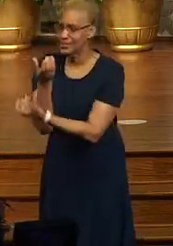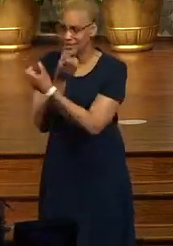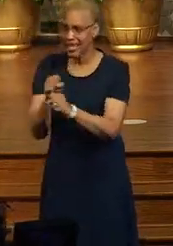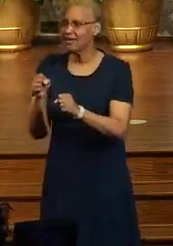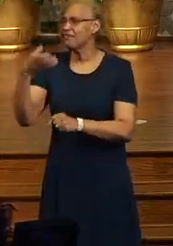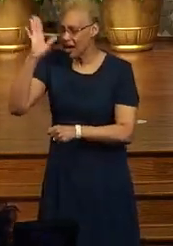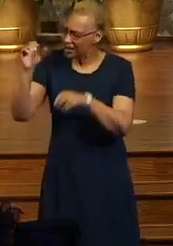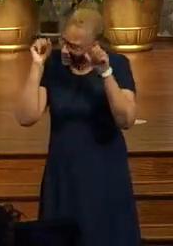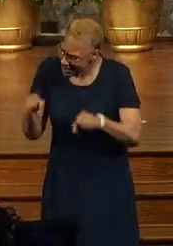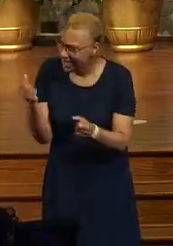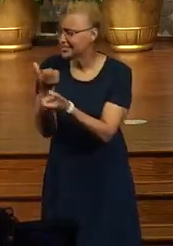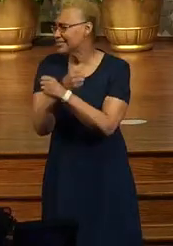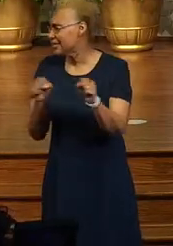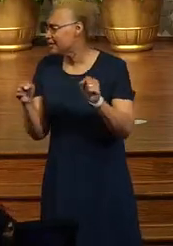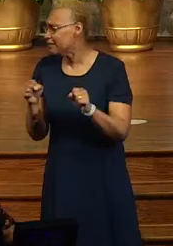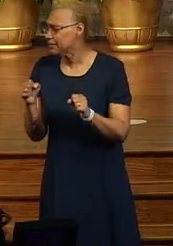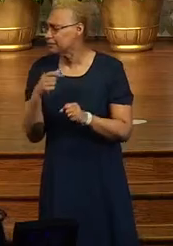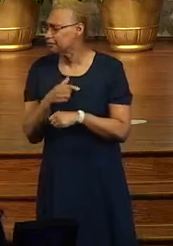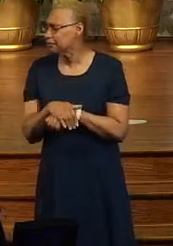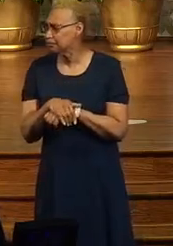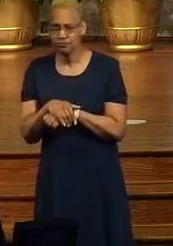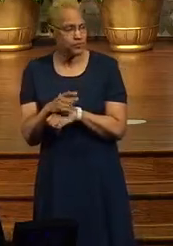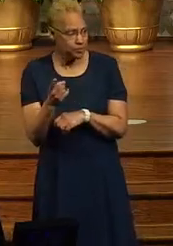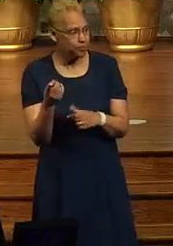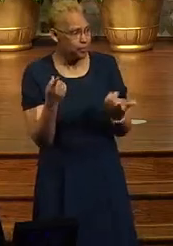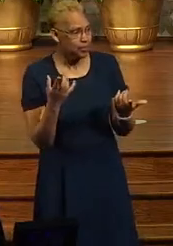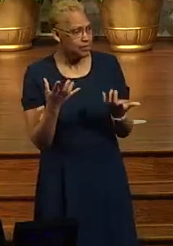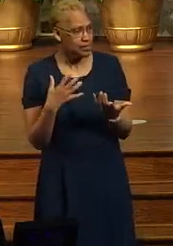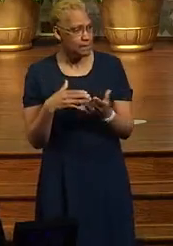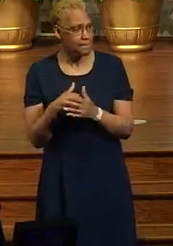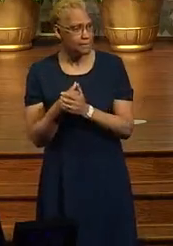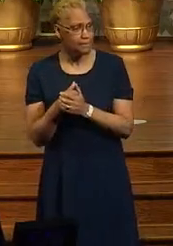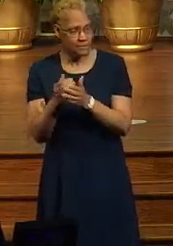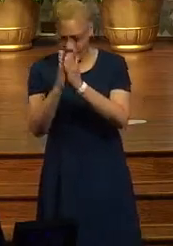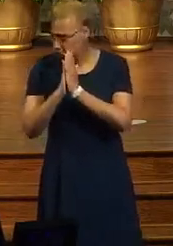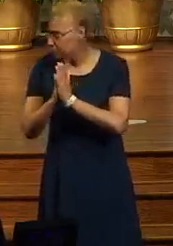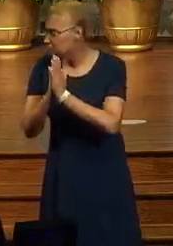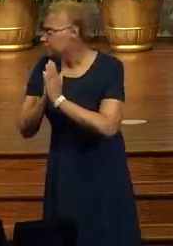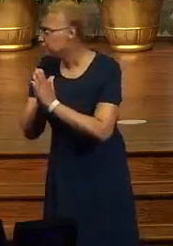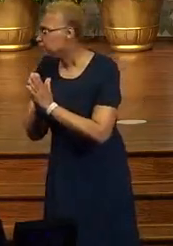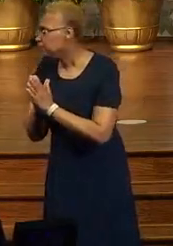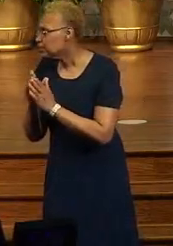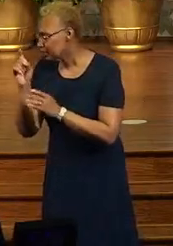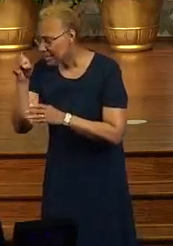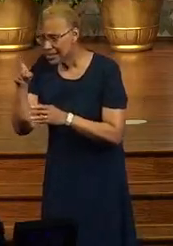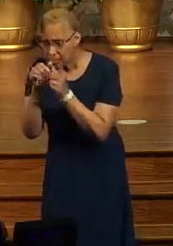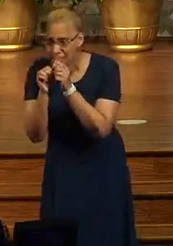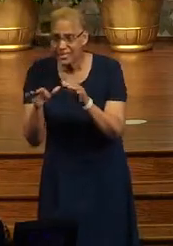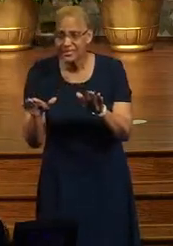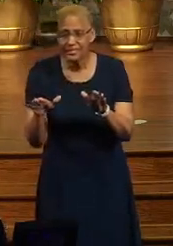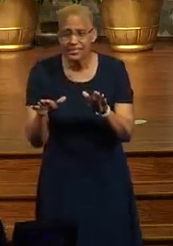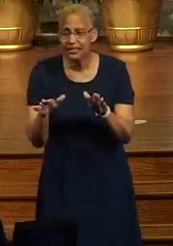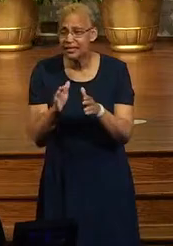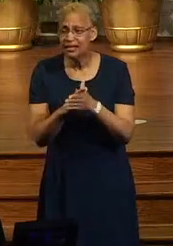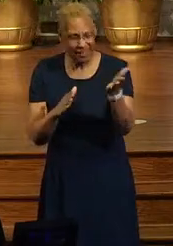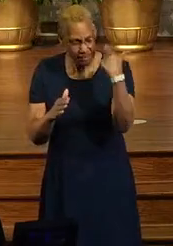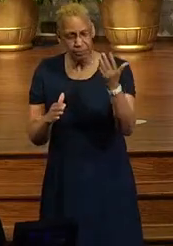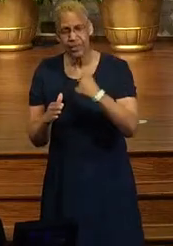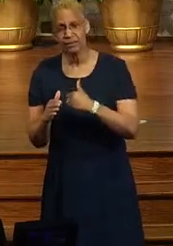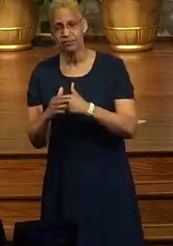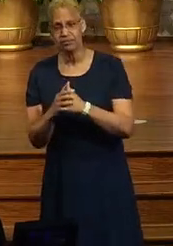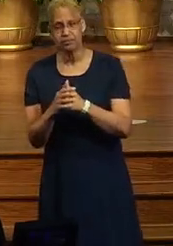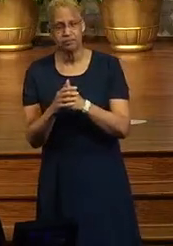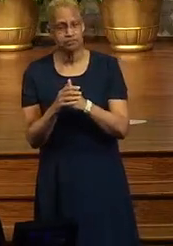blessing? Your head is bowed, your eyes are closed. You need that blessing? Please don't hesitate.